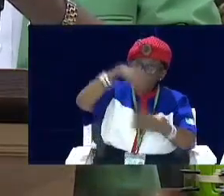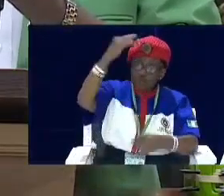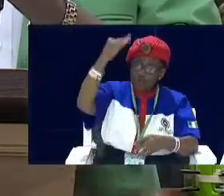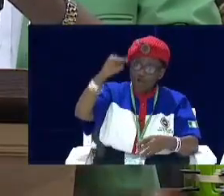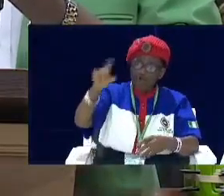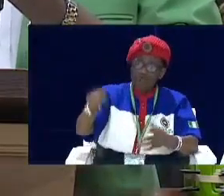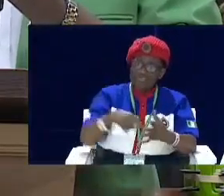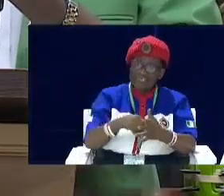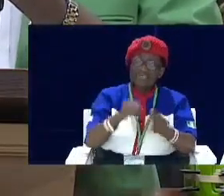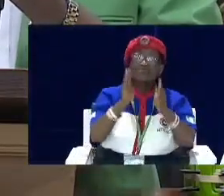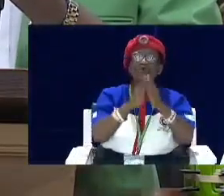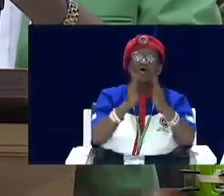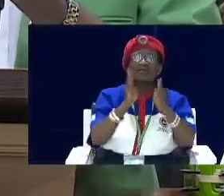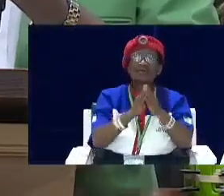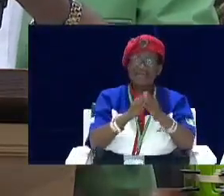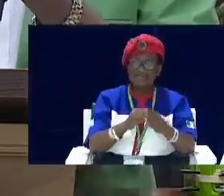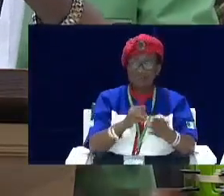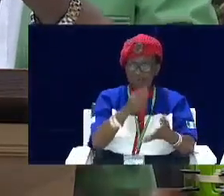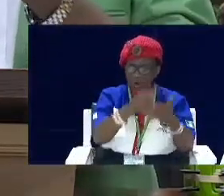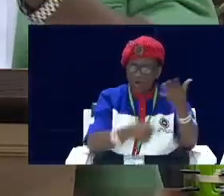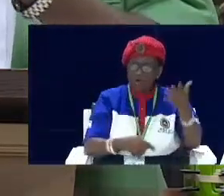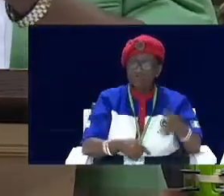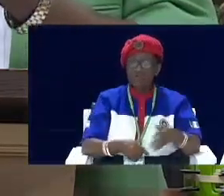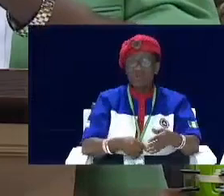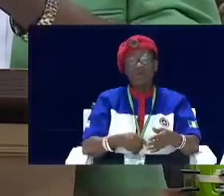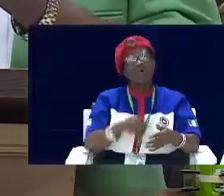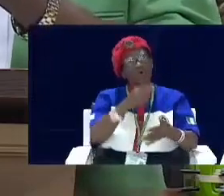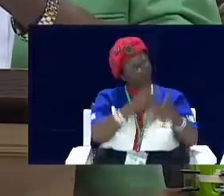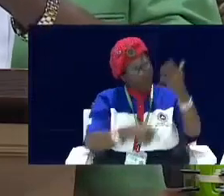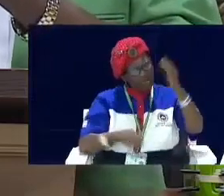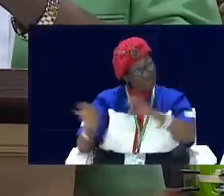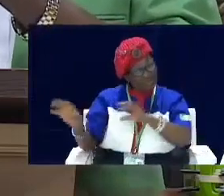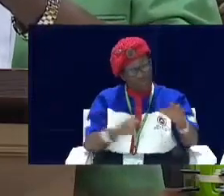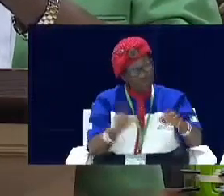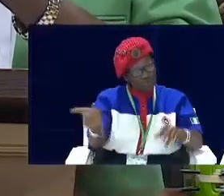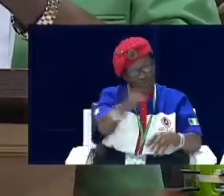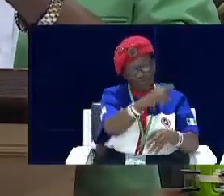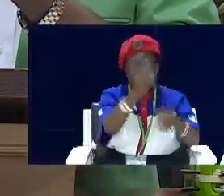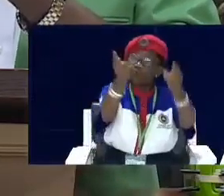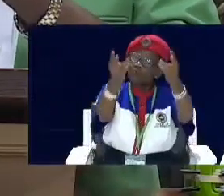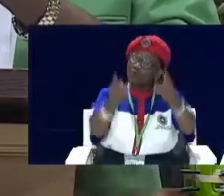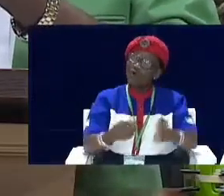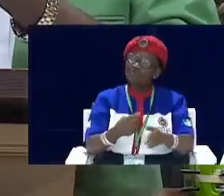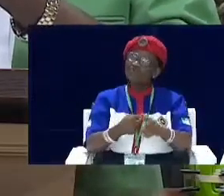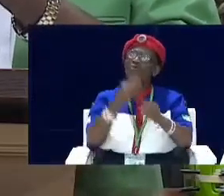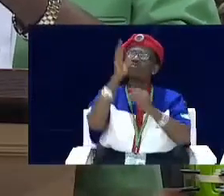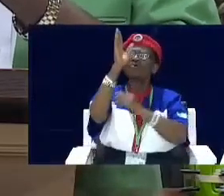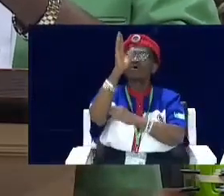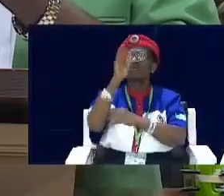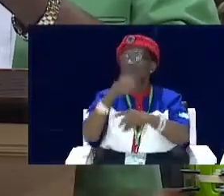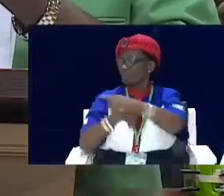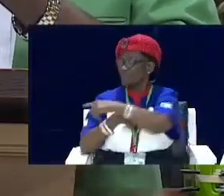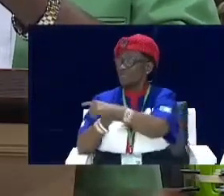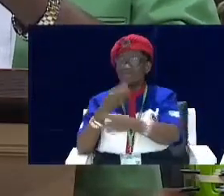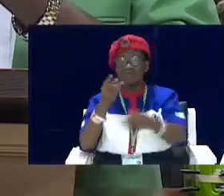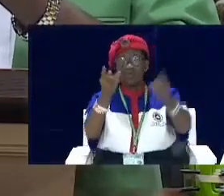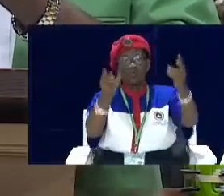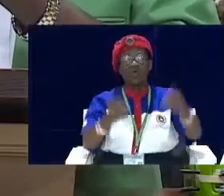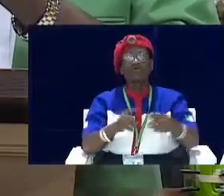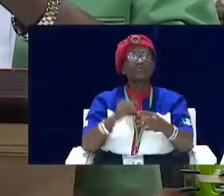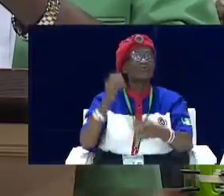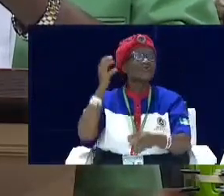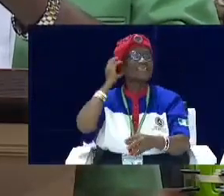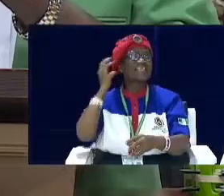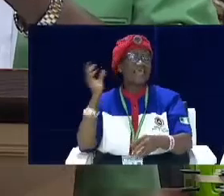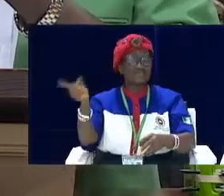yi. What is it you want? Kilo to fe. I want to hear you. Mo fe kin gbo le, mo fe gbo lenu